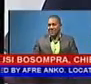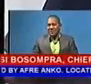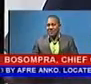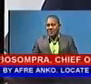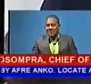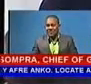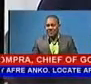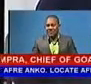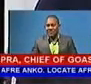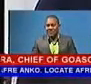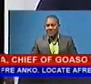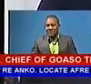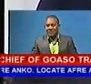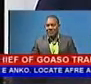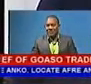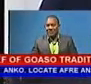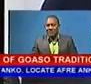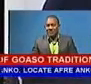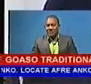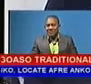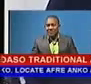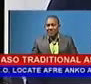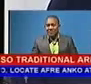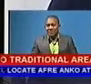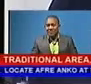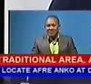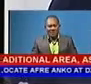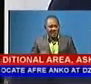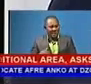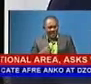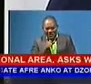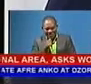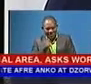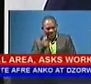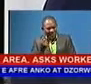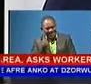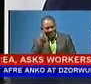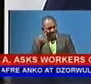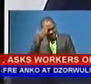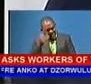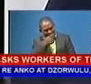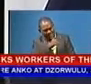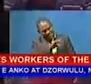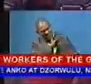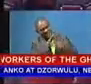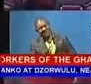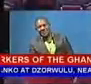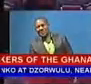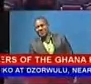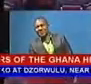I really do not feel it is what he is objecting to. He's saying